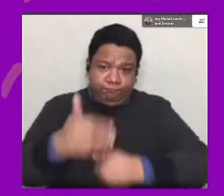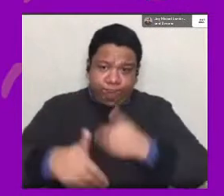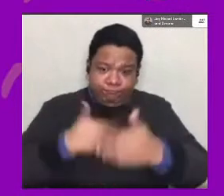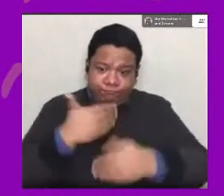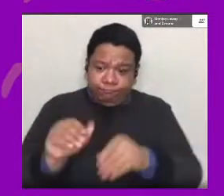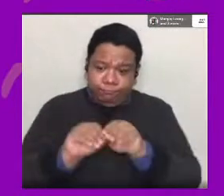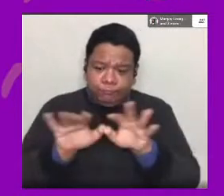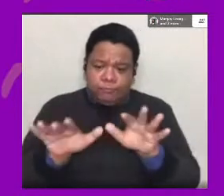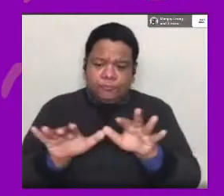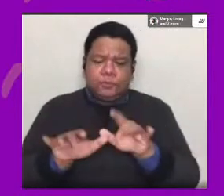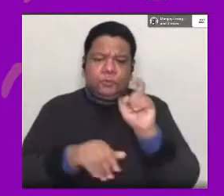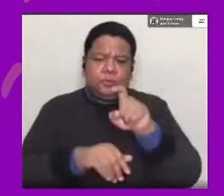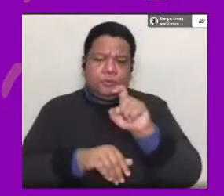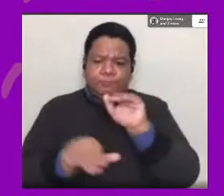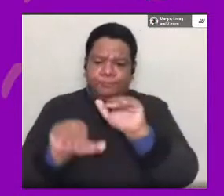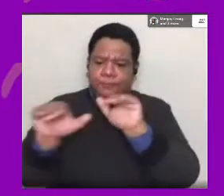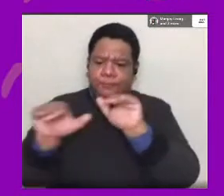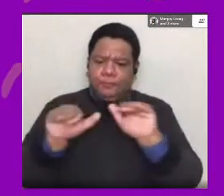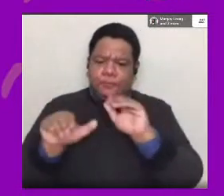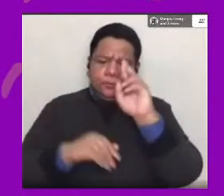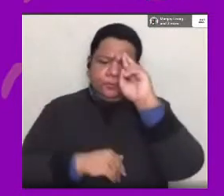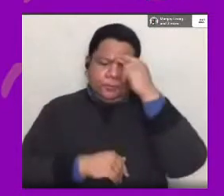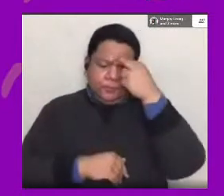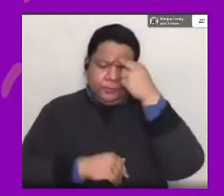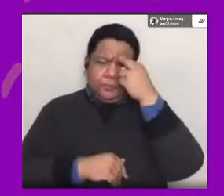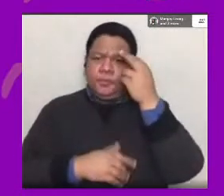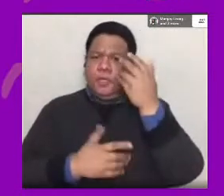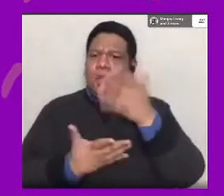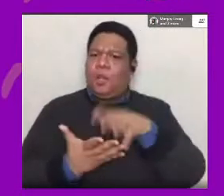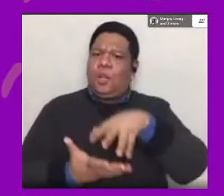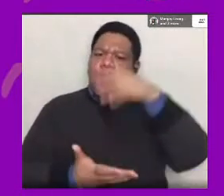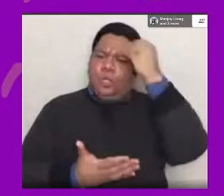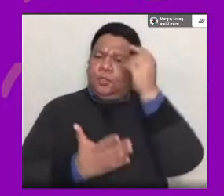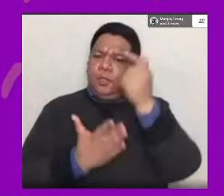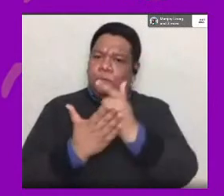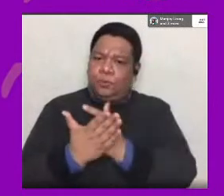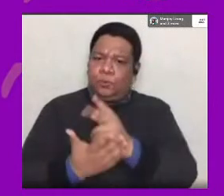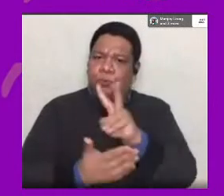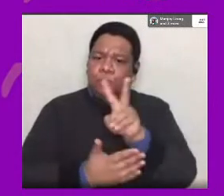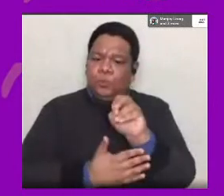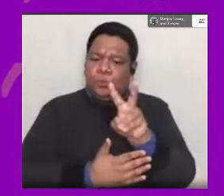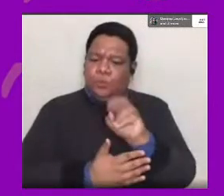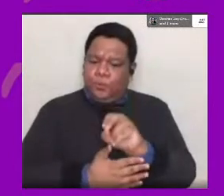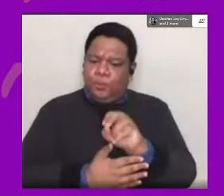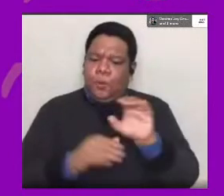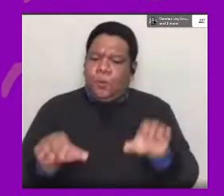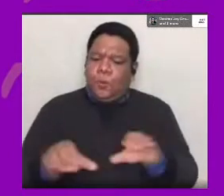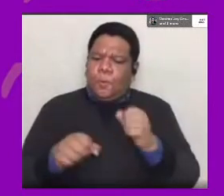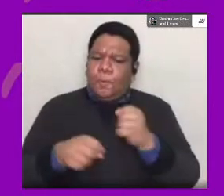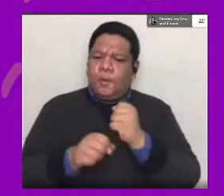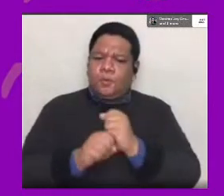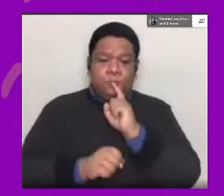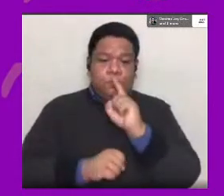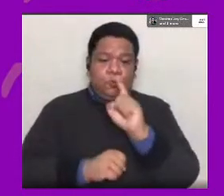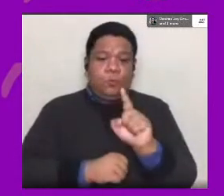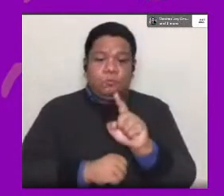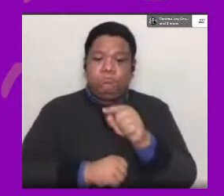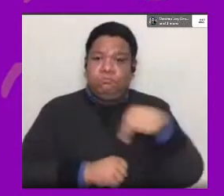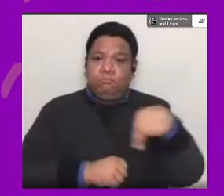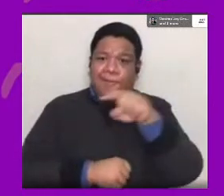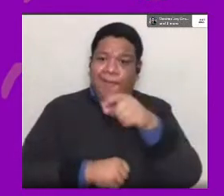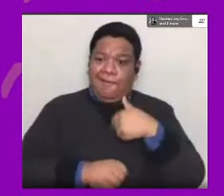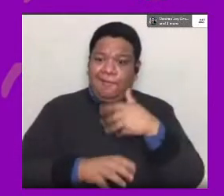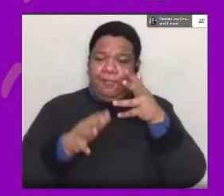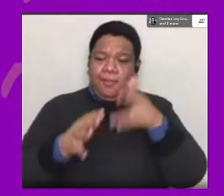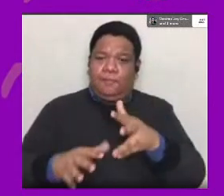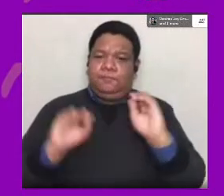need to bear in mind the lessons of 2020 and work to ensure that no one is left behind. There